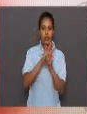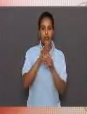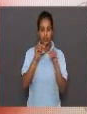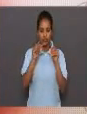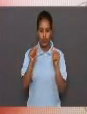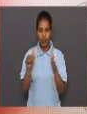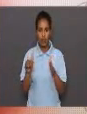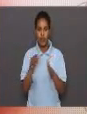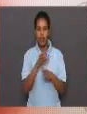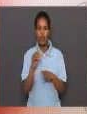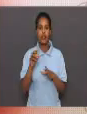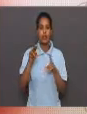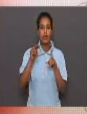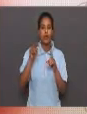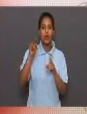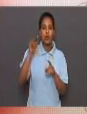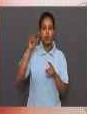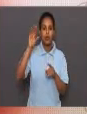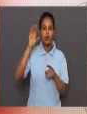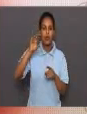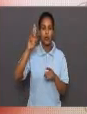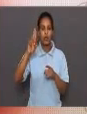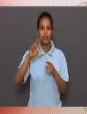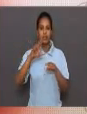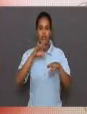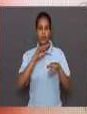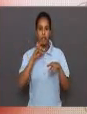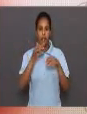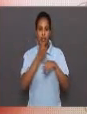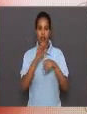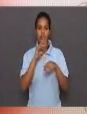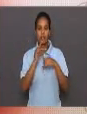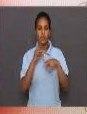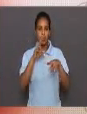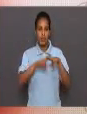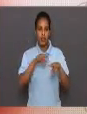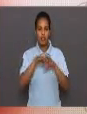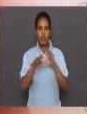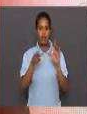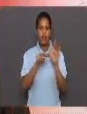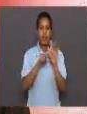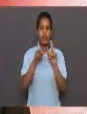dissolves and copper metal is deposited at the cathode.